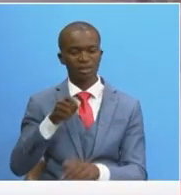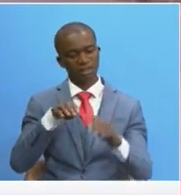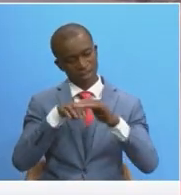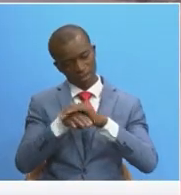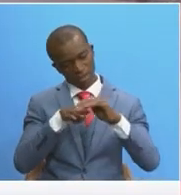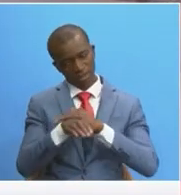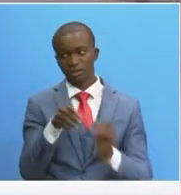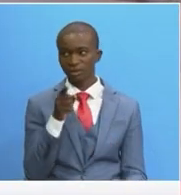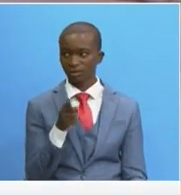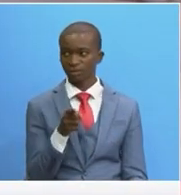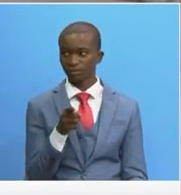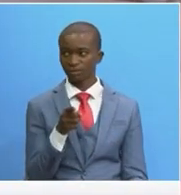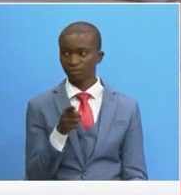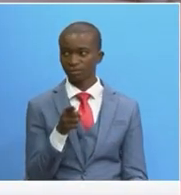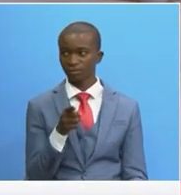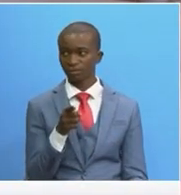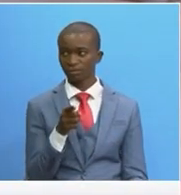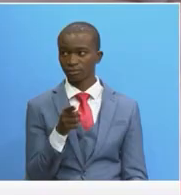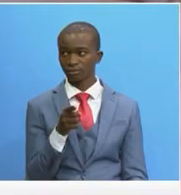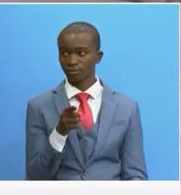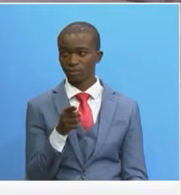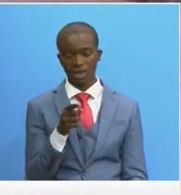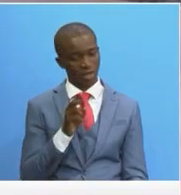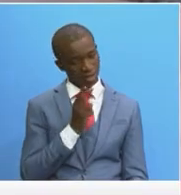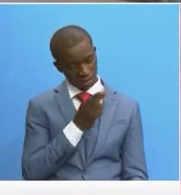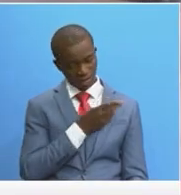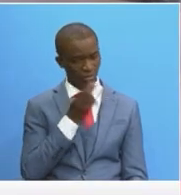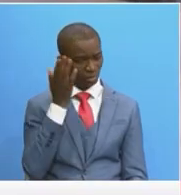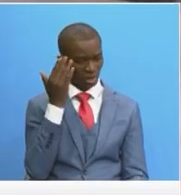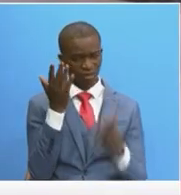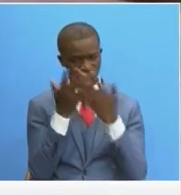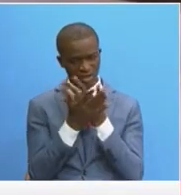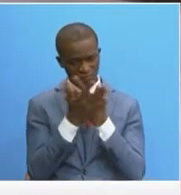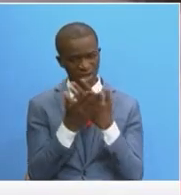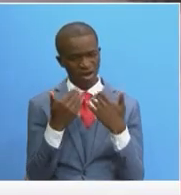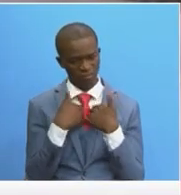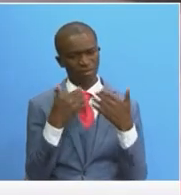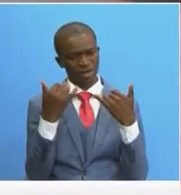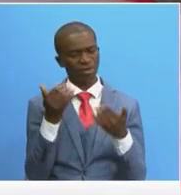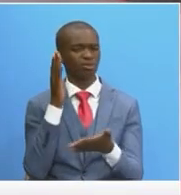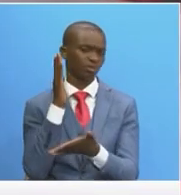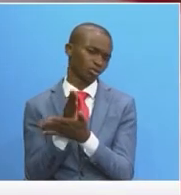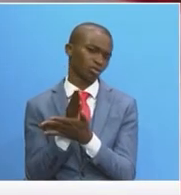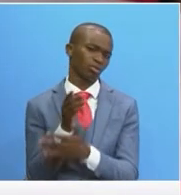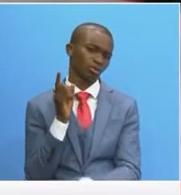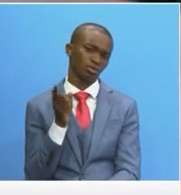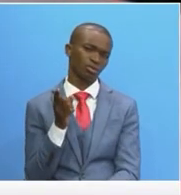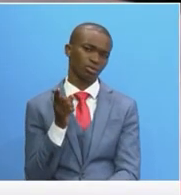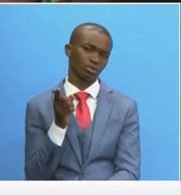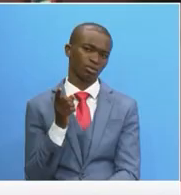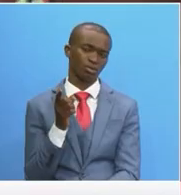nawo aticho tetamani hatina dinayo, aticho tetamanyazi ya mene tinari